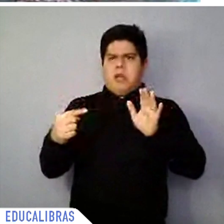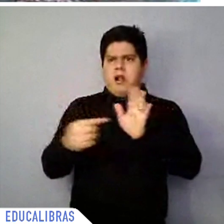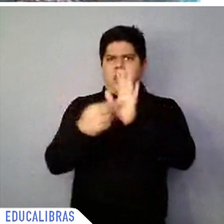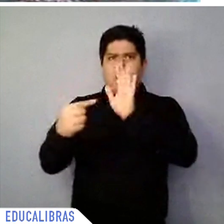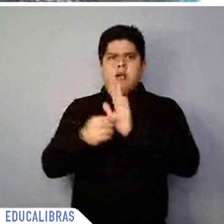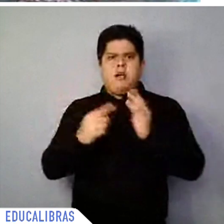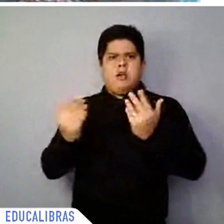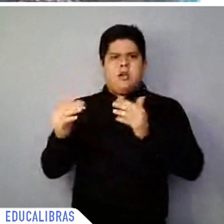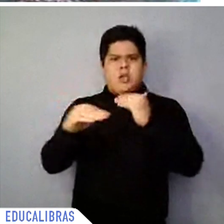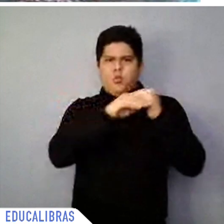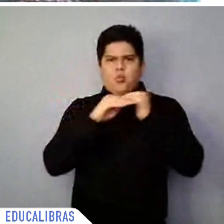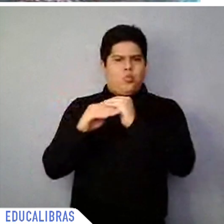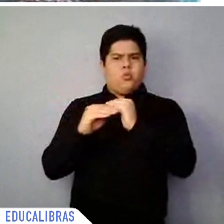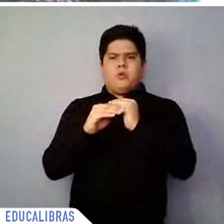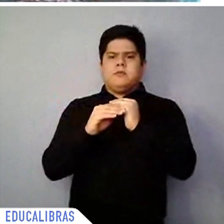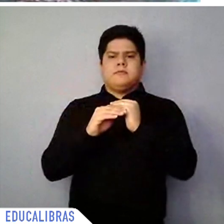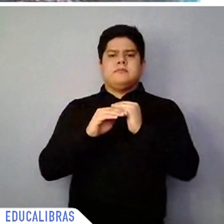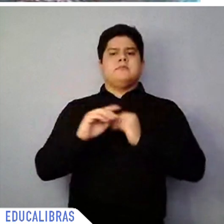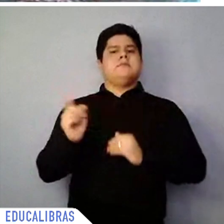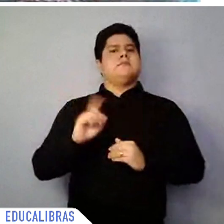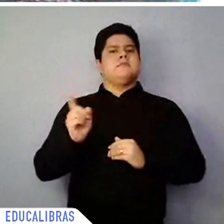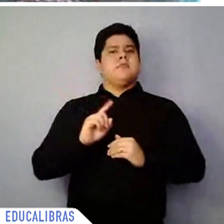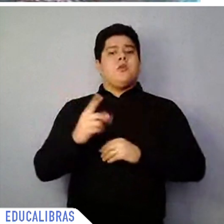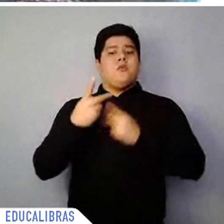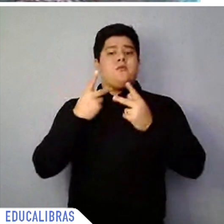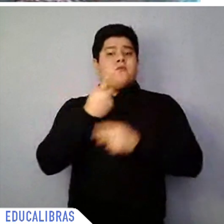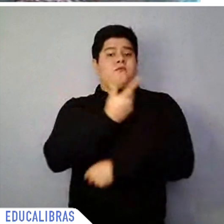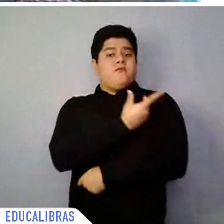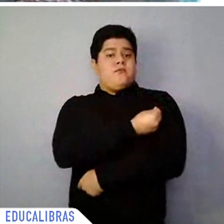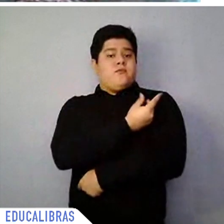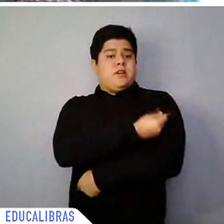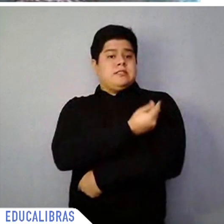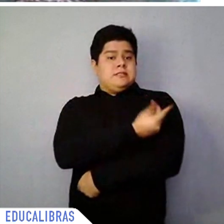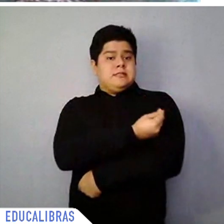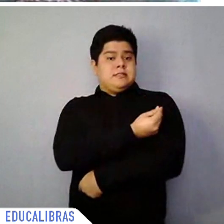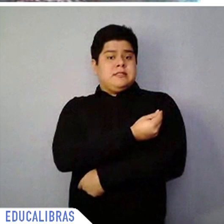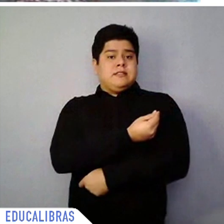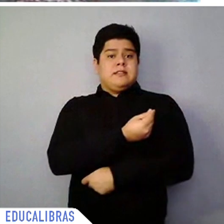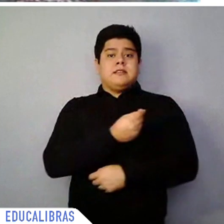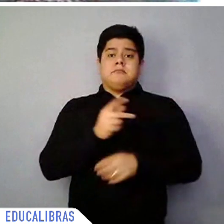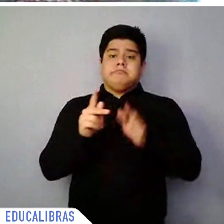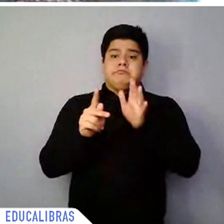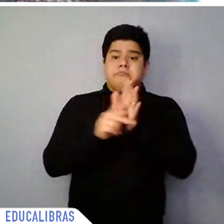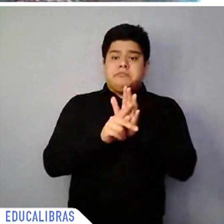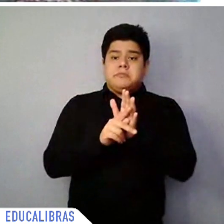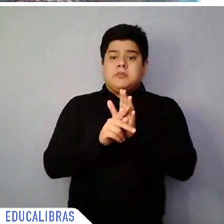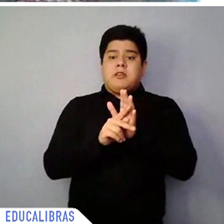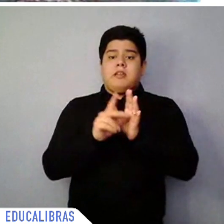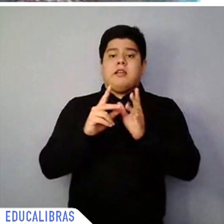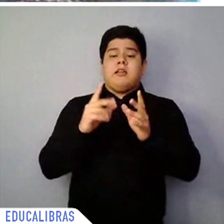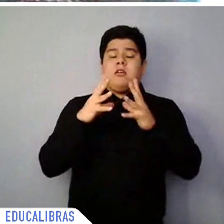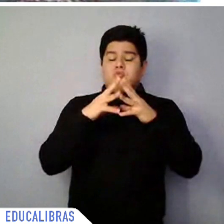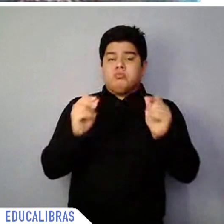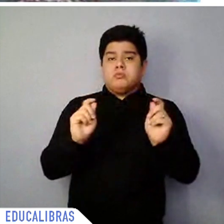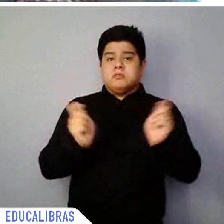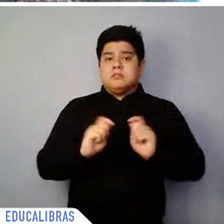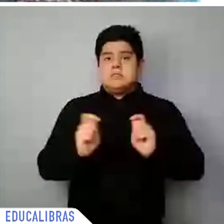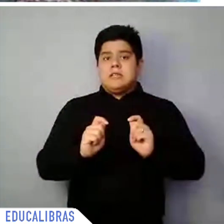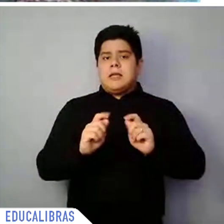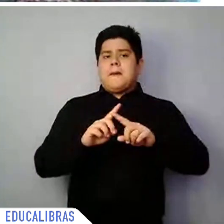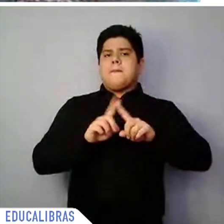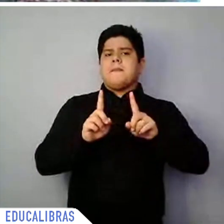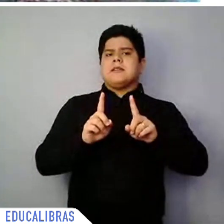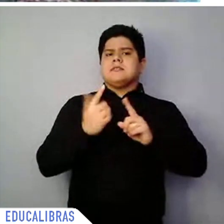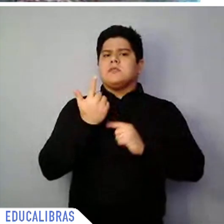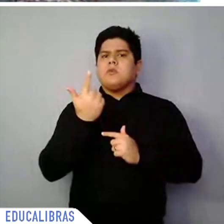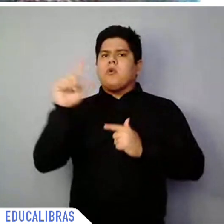pandemic does not reach everyone, and the vaccination is an important part of the solution, but this is not the only solution that we